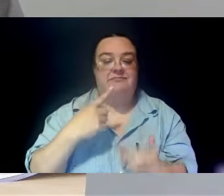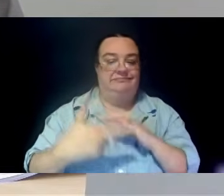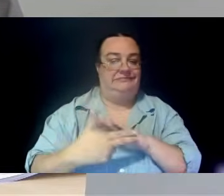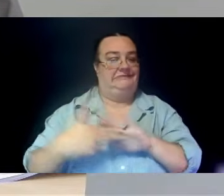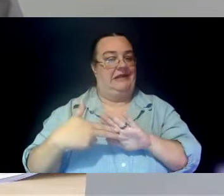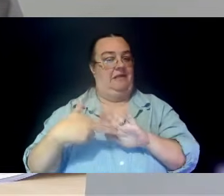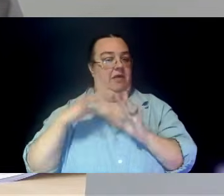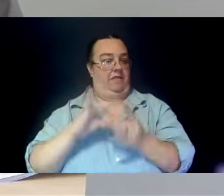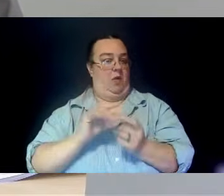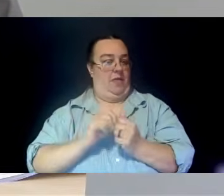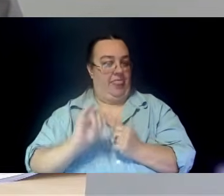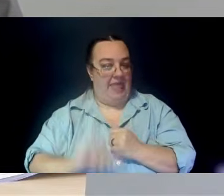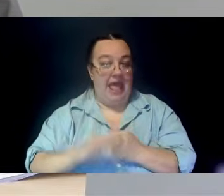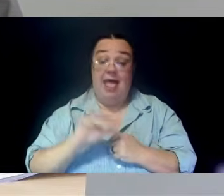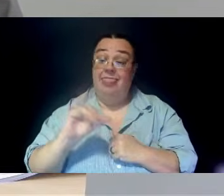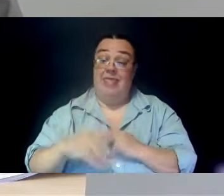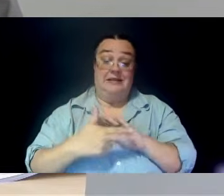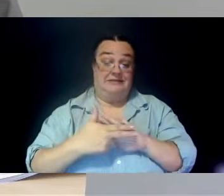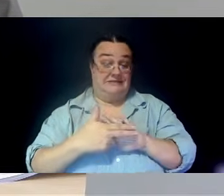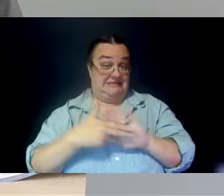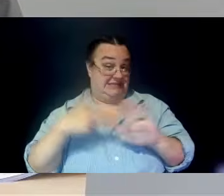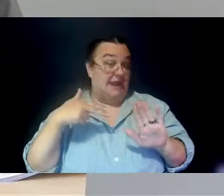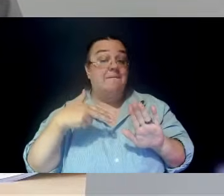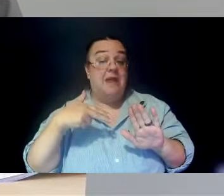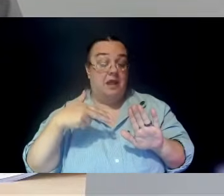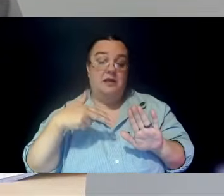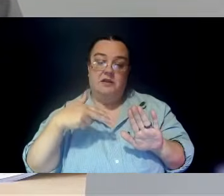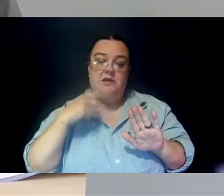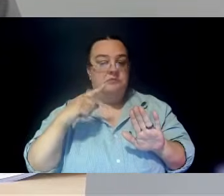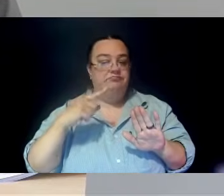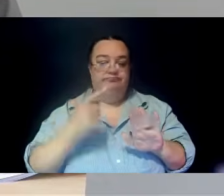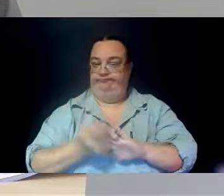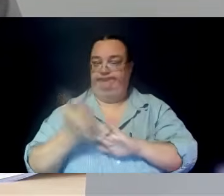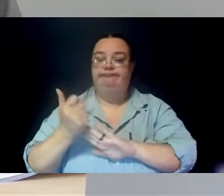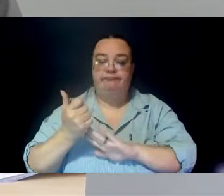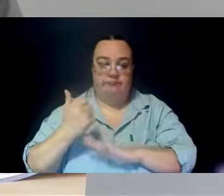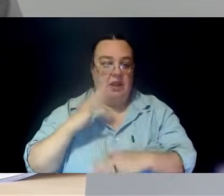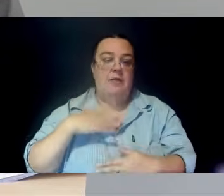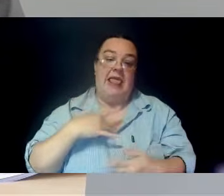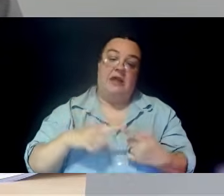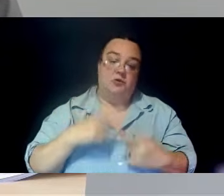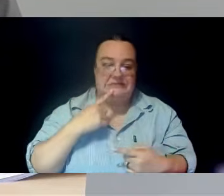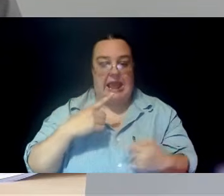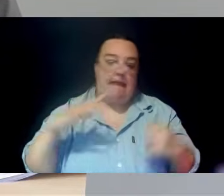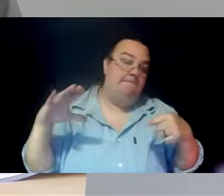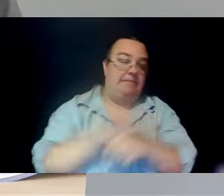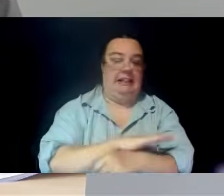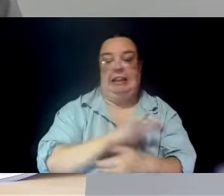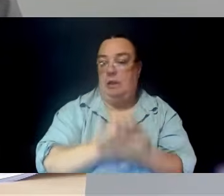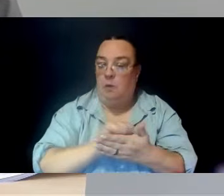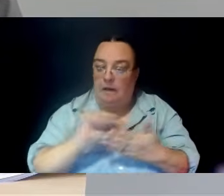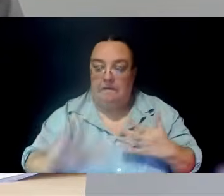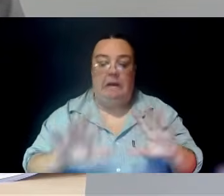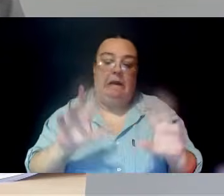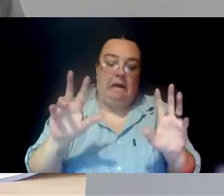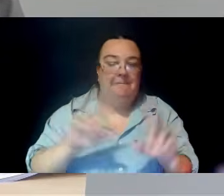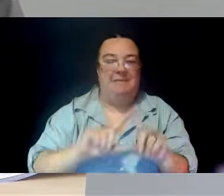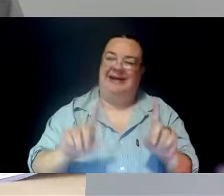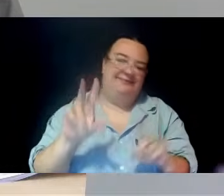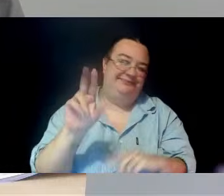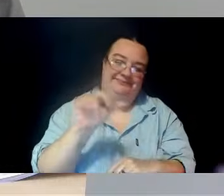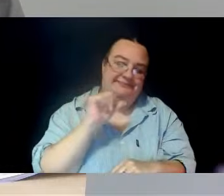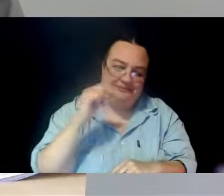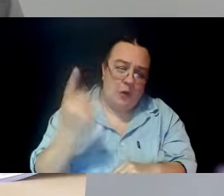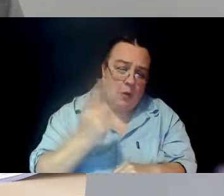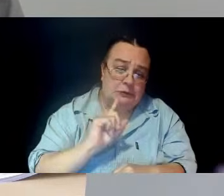and that stigma has been significantly removed. I'd like to say that it was completely removed, but that's not always the case. But